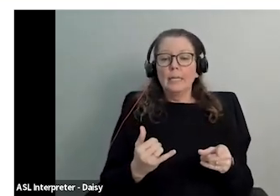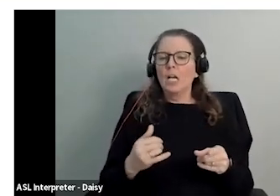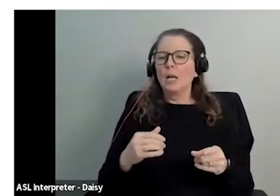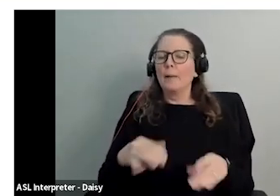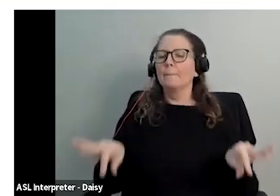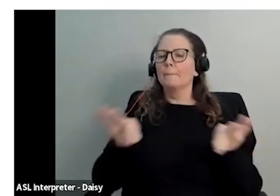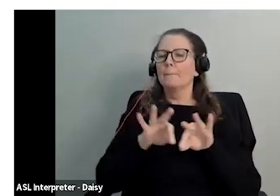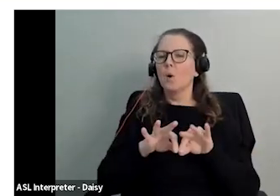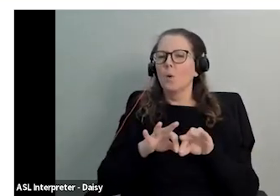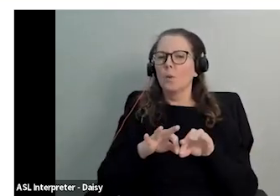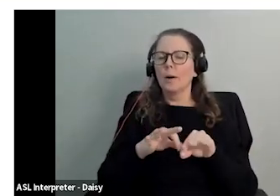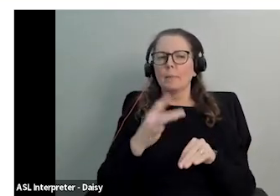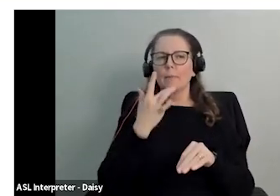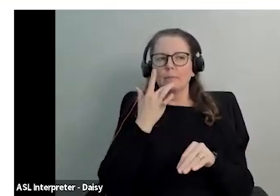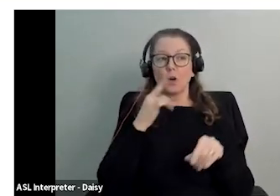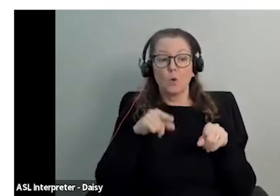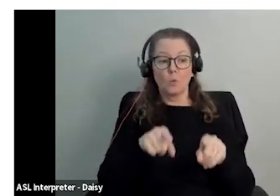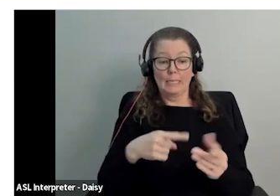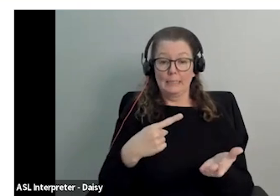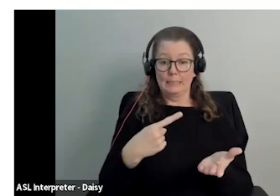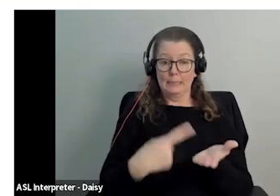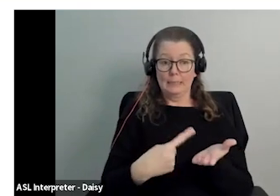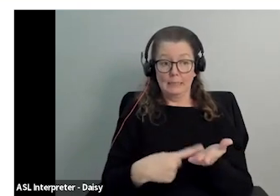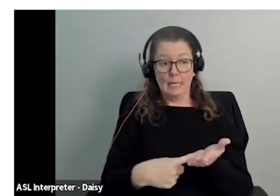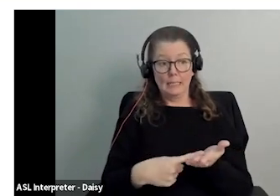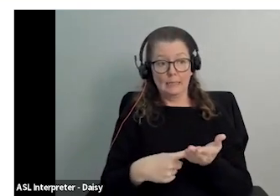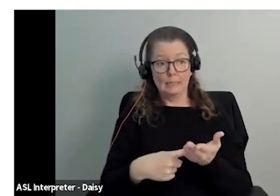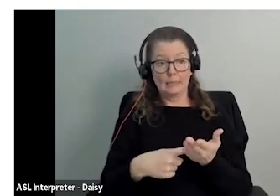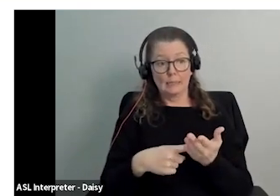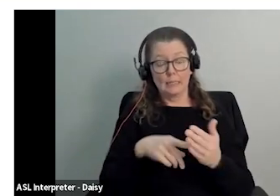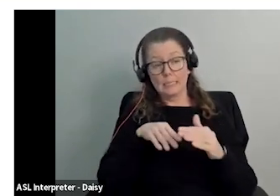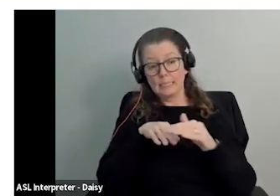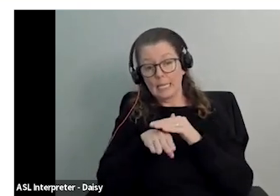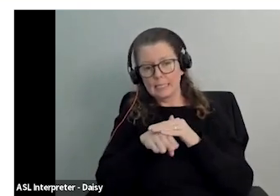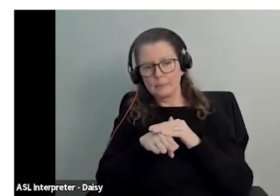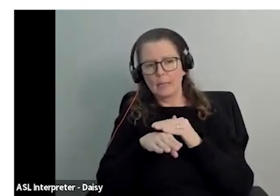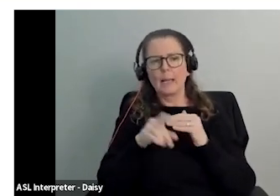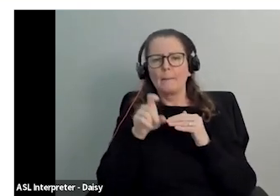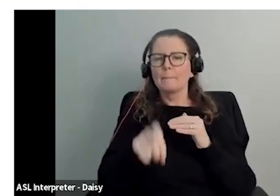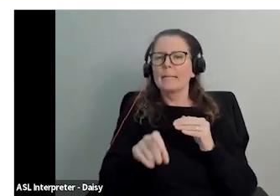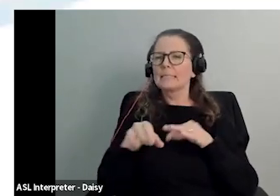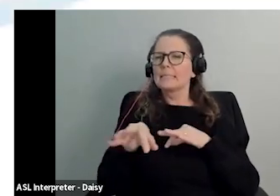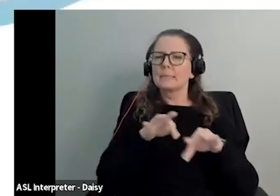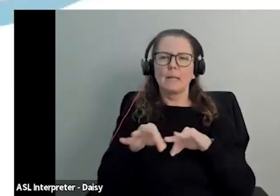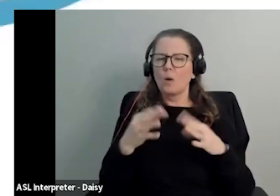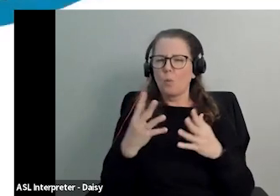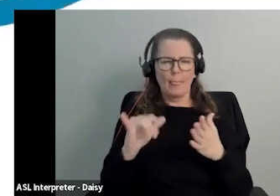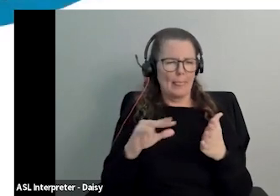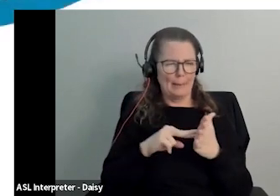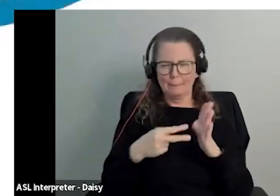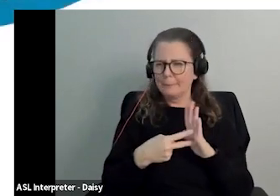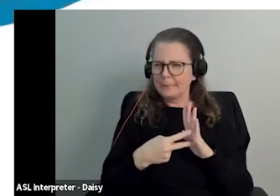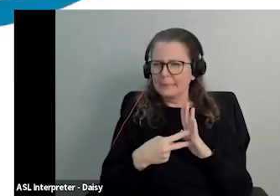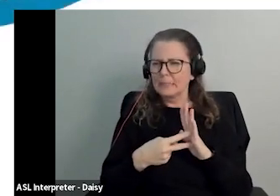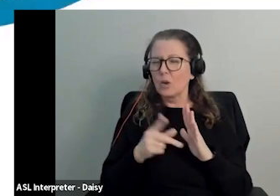very important when you're talking about accessibility that you define what it is exactly, because it really